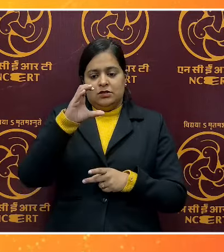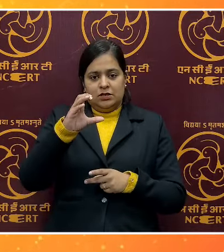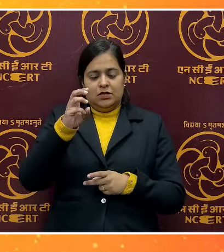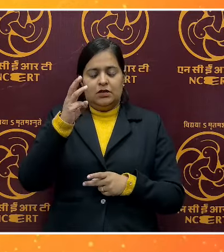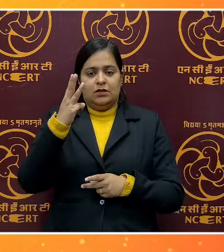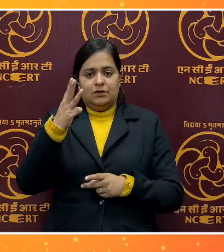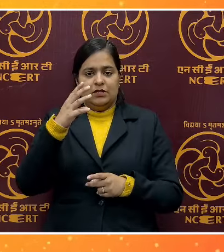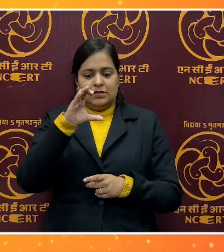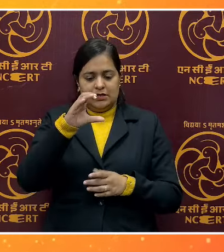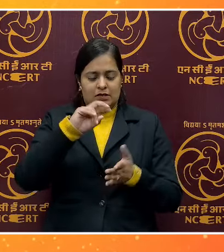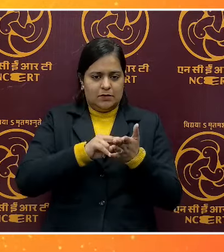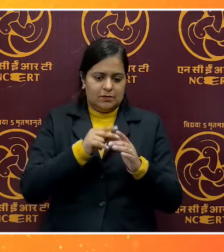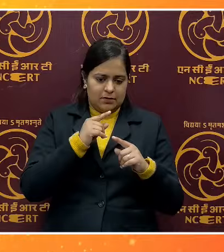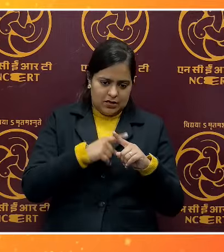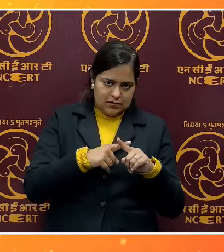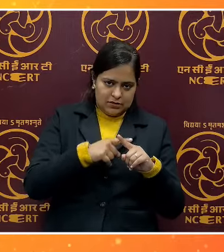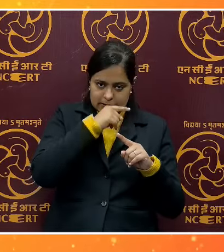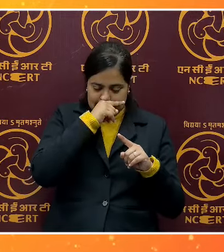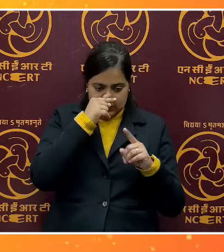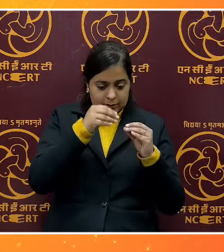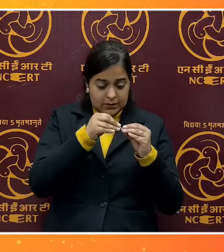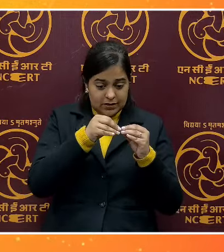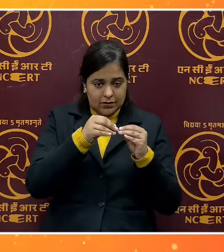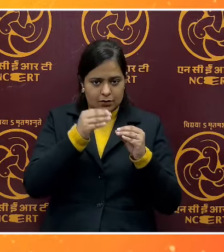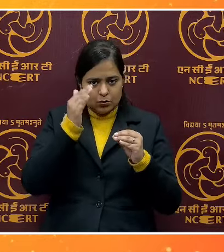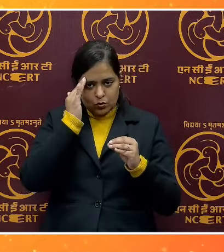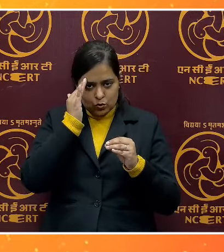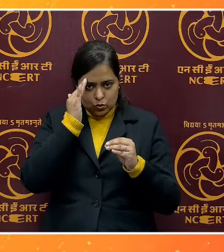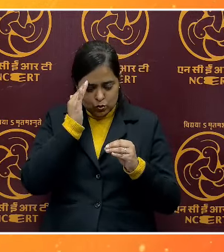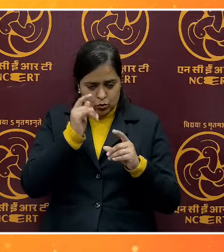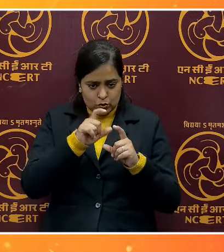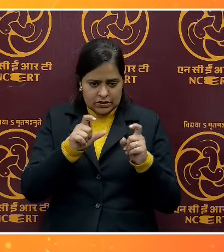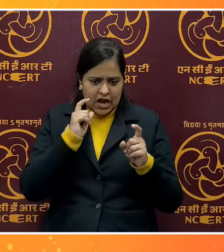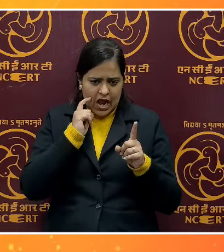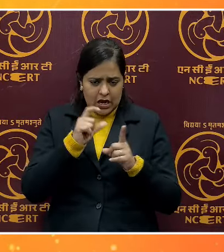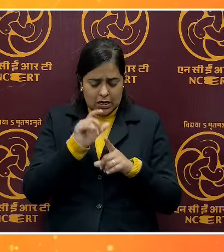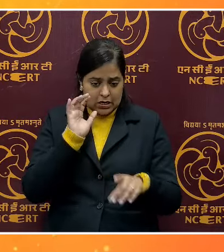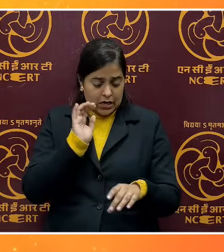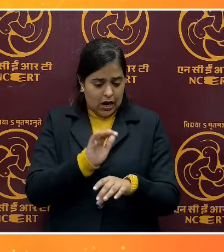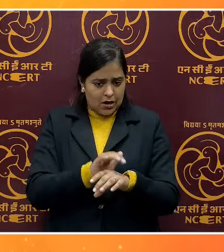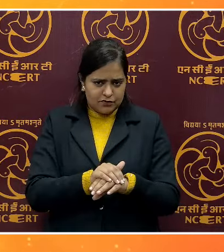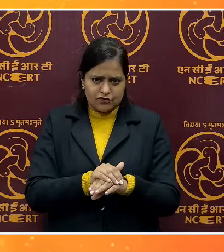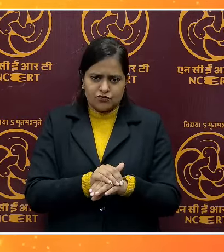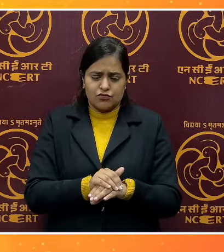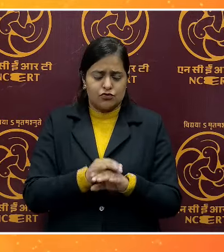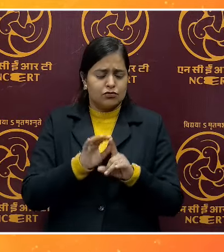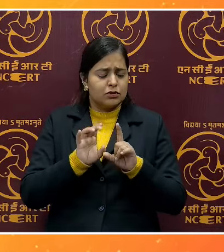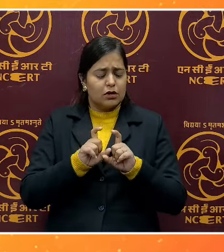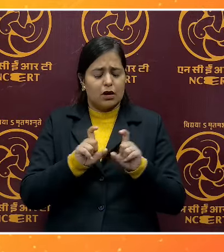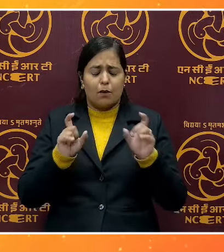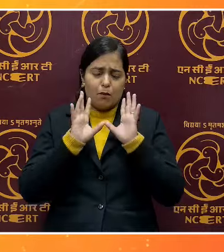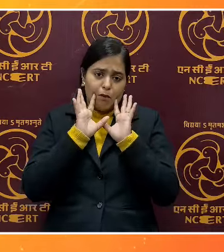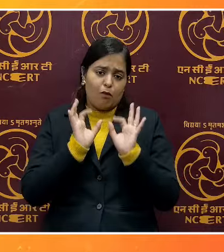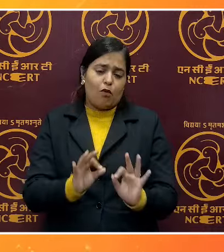as X, and we must know that identification of the ligand is very important,